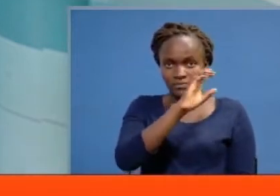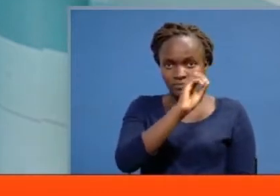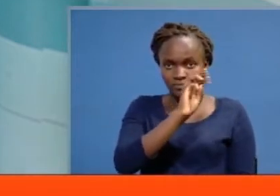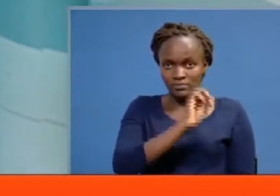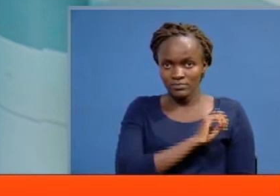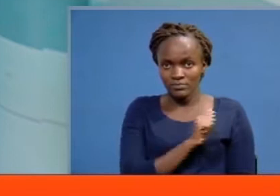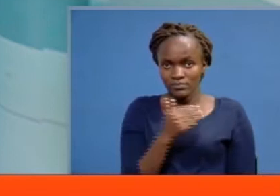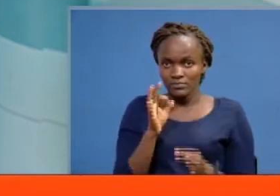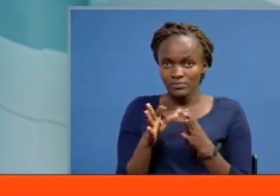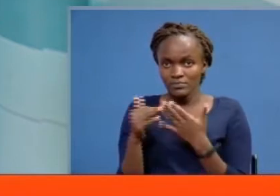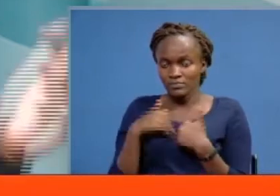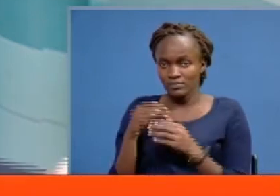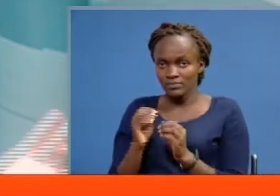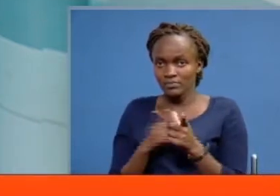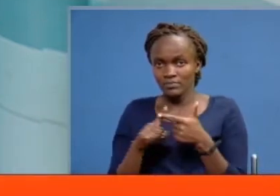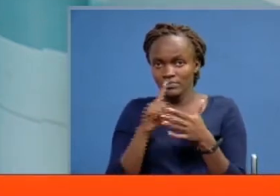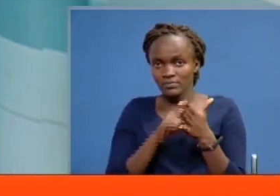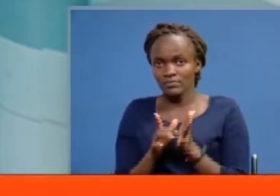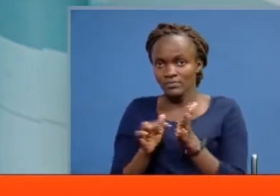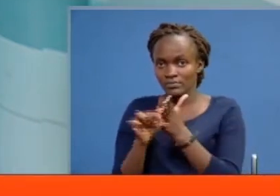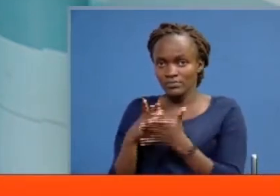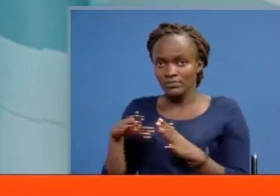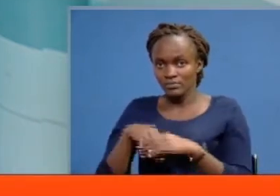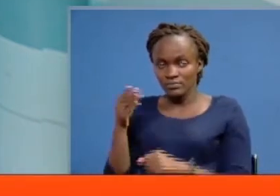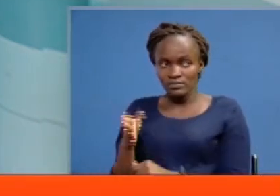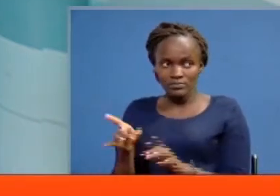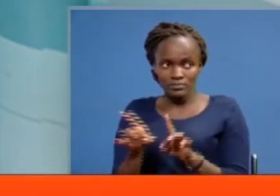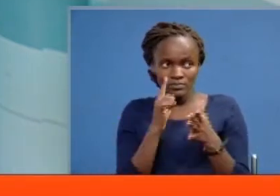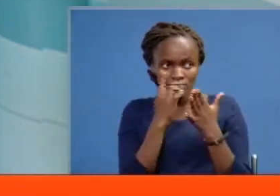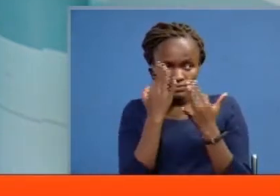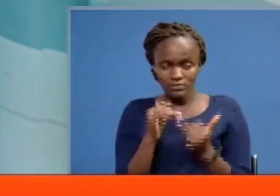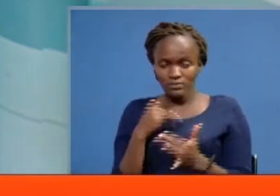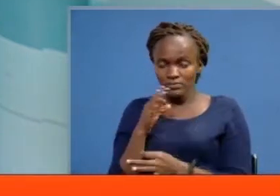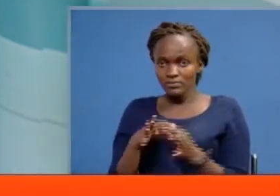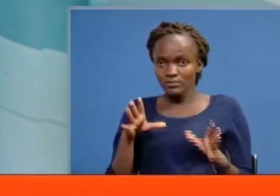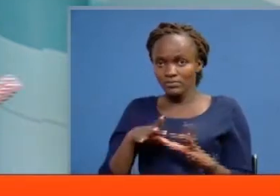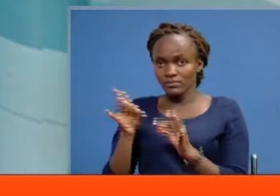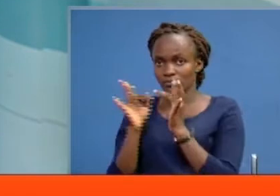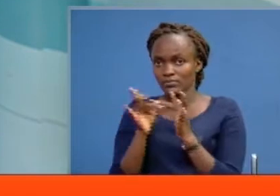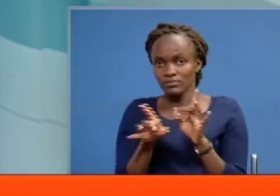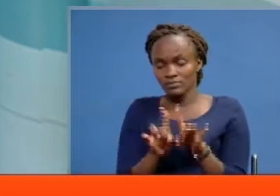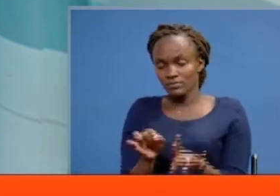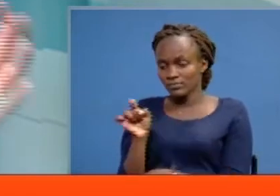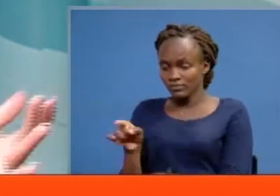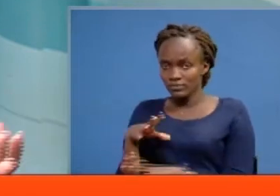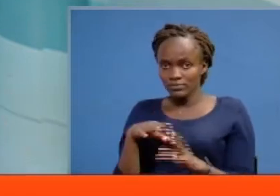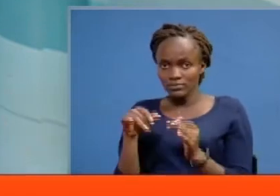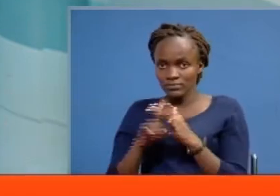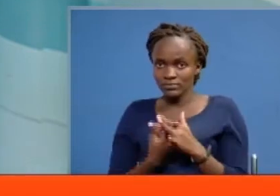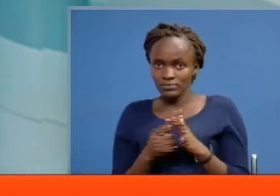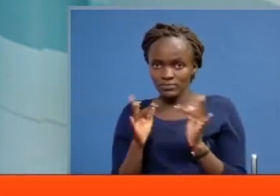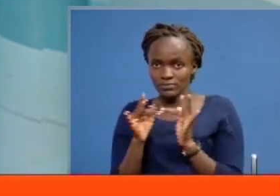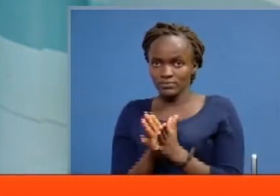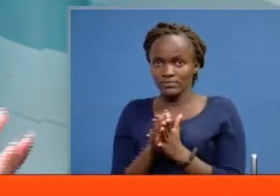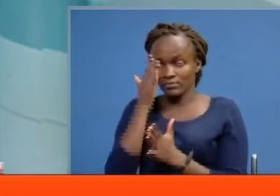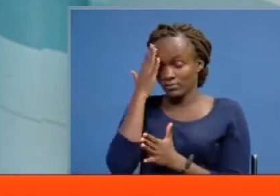is what you have represented yourself out there. Right now, if I go online or you go online and search for Patience, you'll